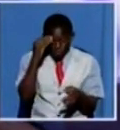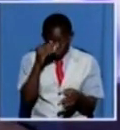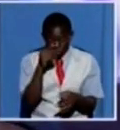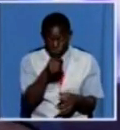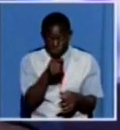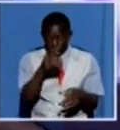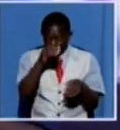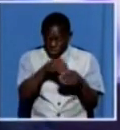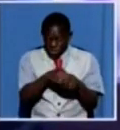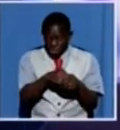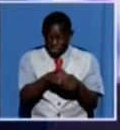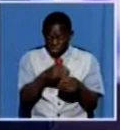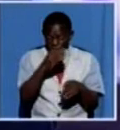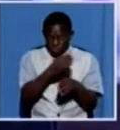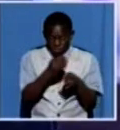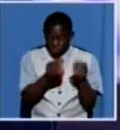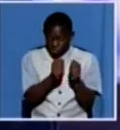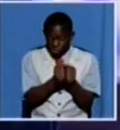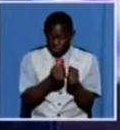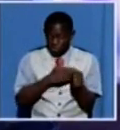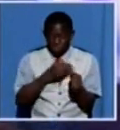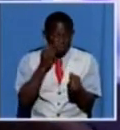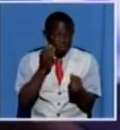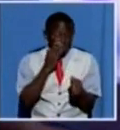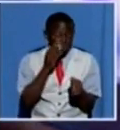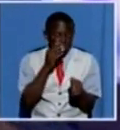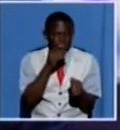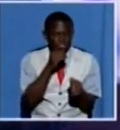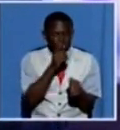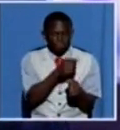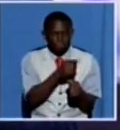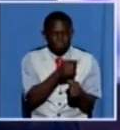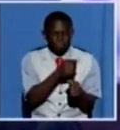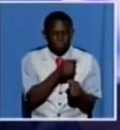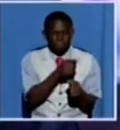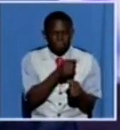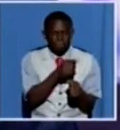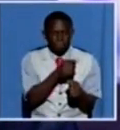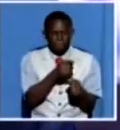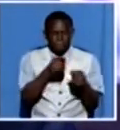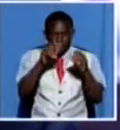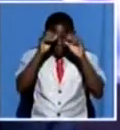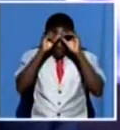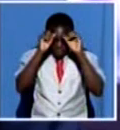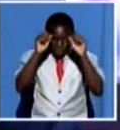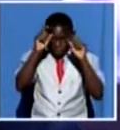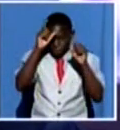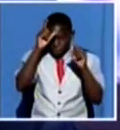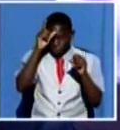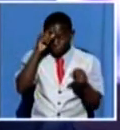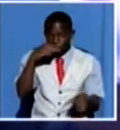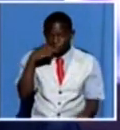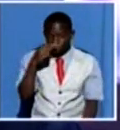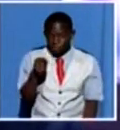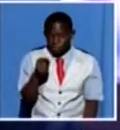make sure that those bad elements are dealt with. And I think even the President has said, this corruption standoffs just standing on the ante